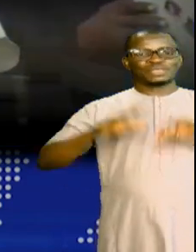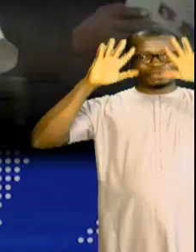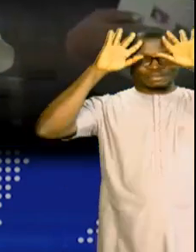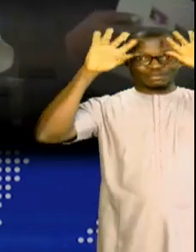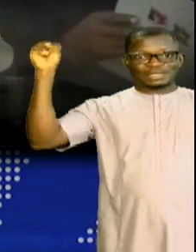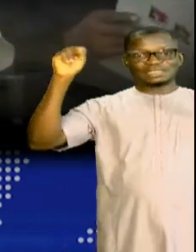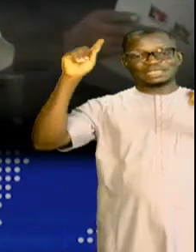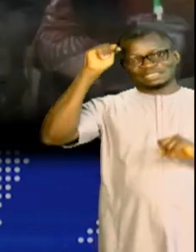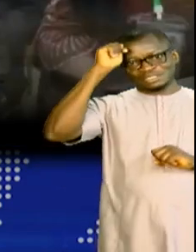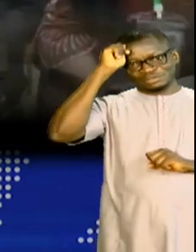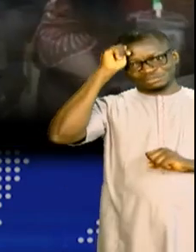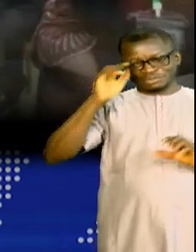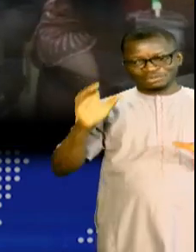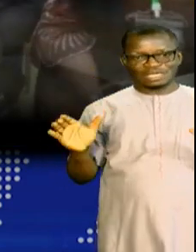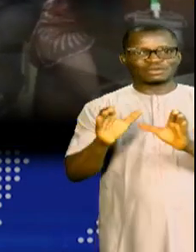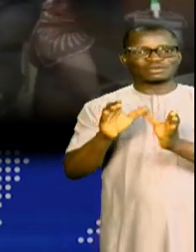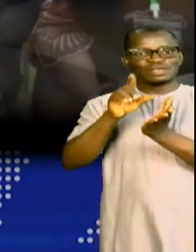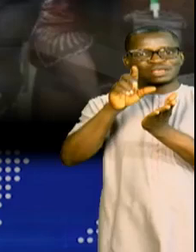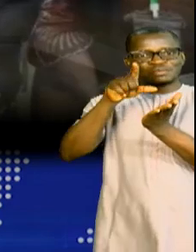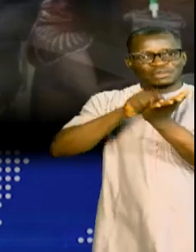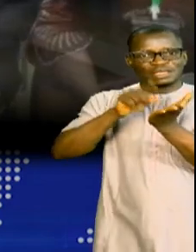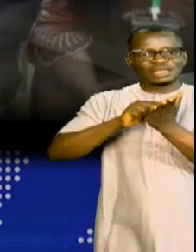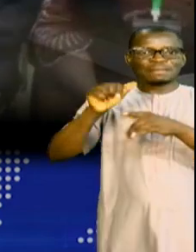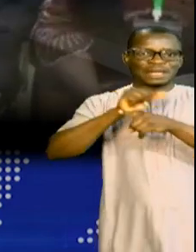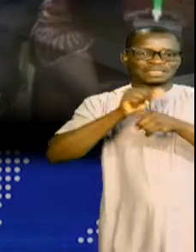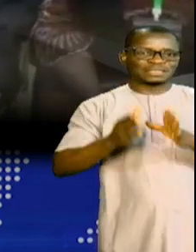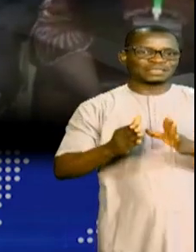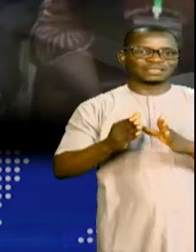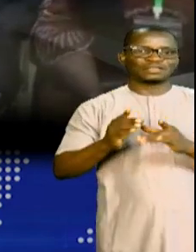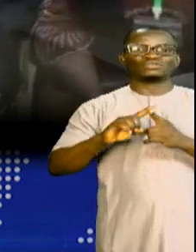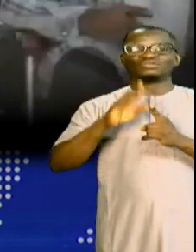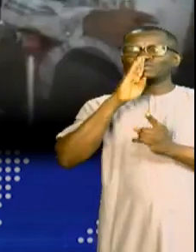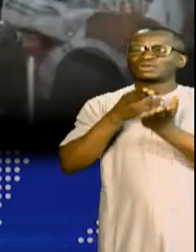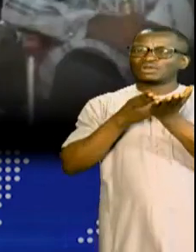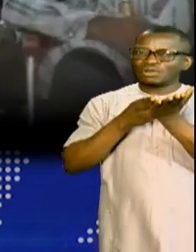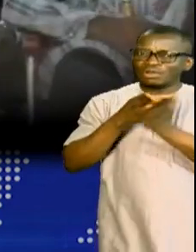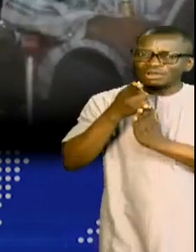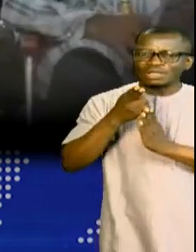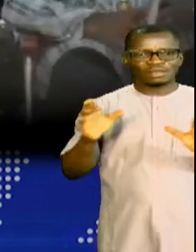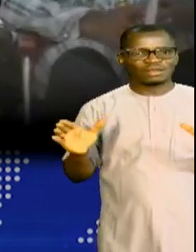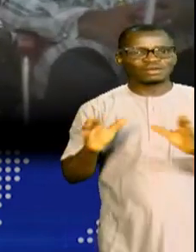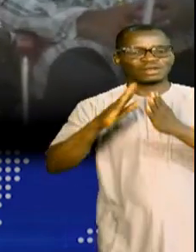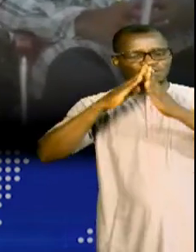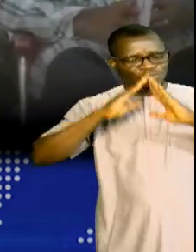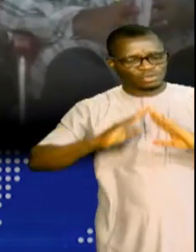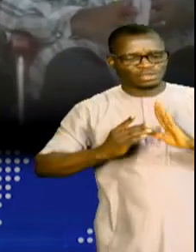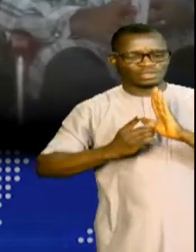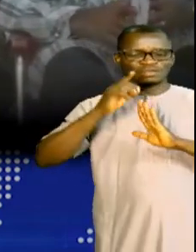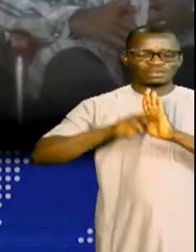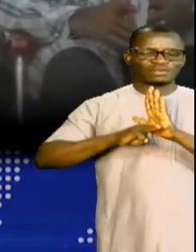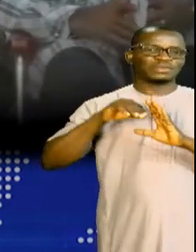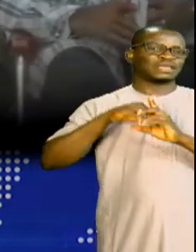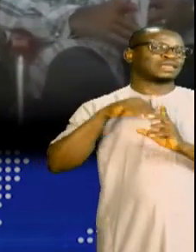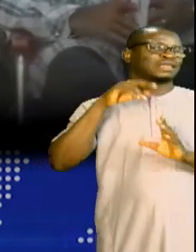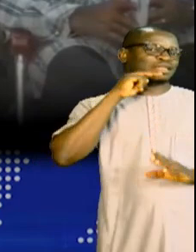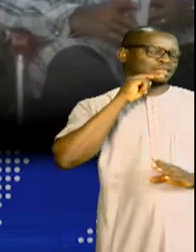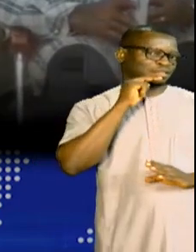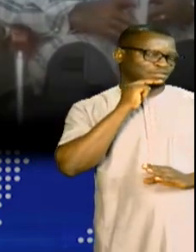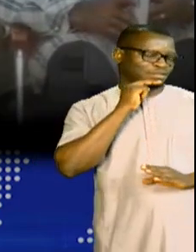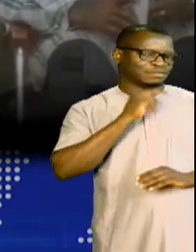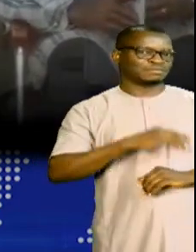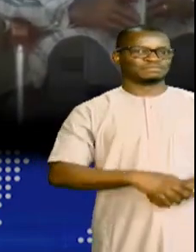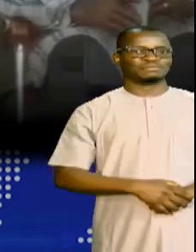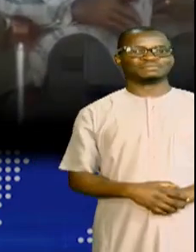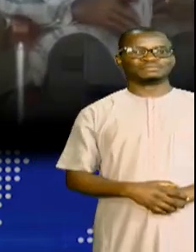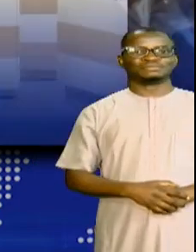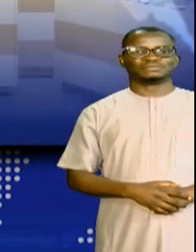President Tinubu tasked media practitioners to be factual to foster peace and development in Nigeria.